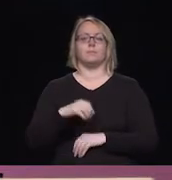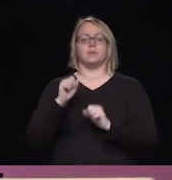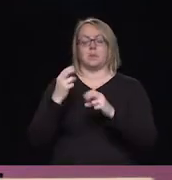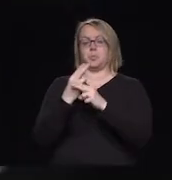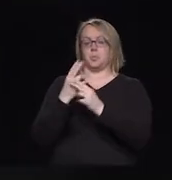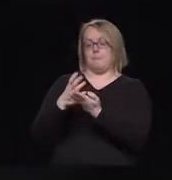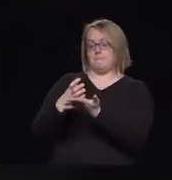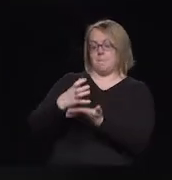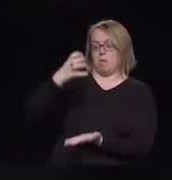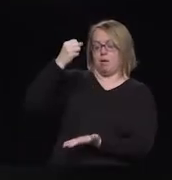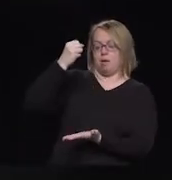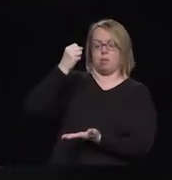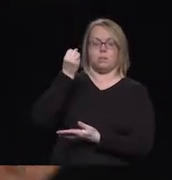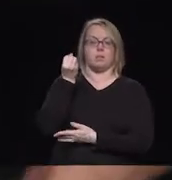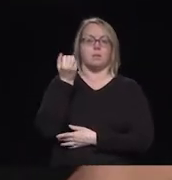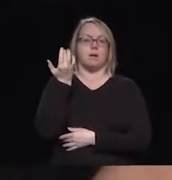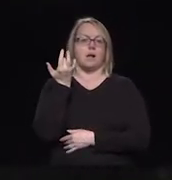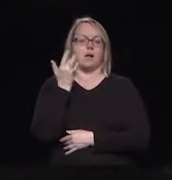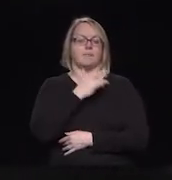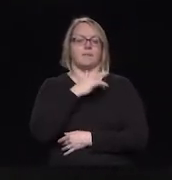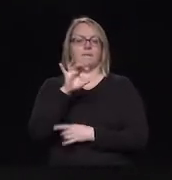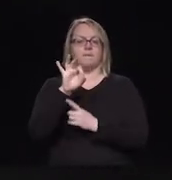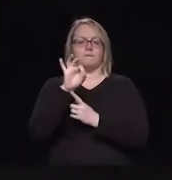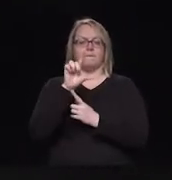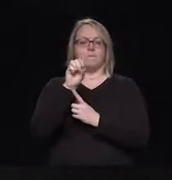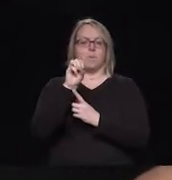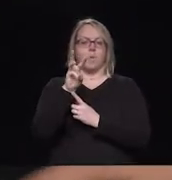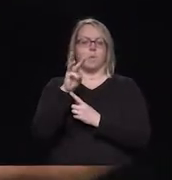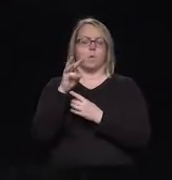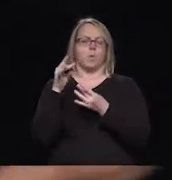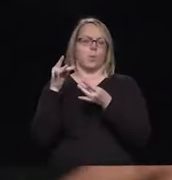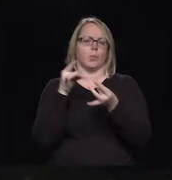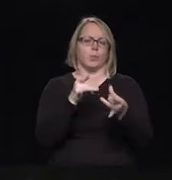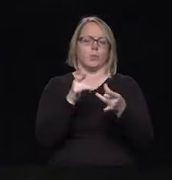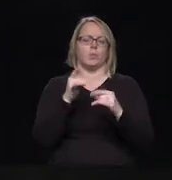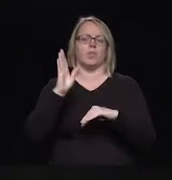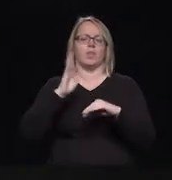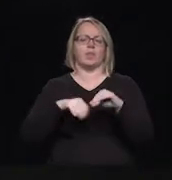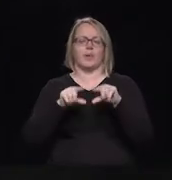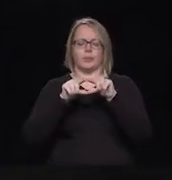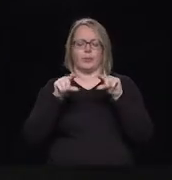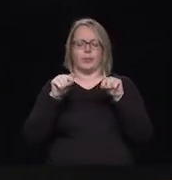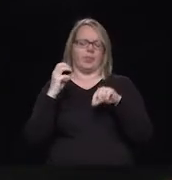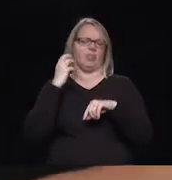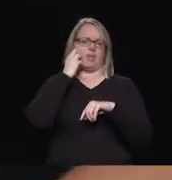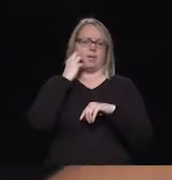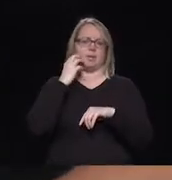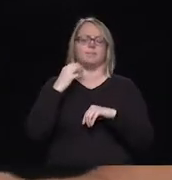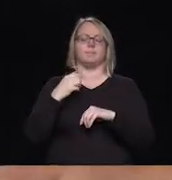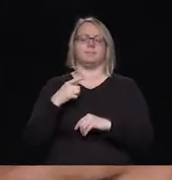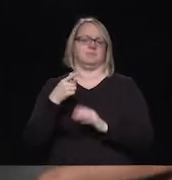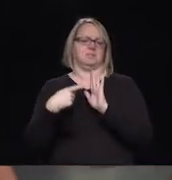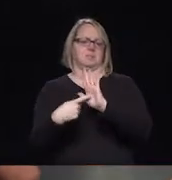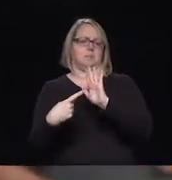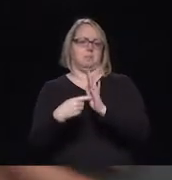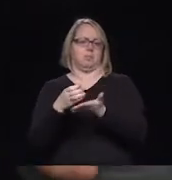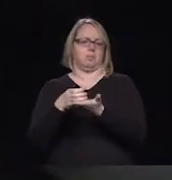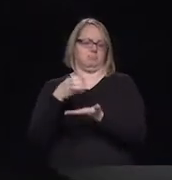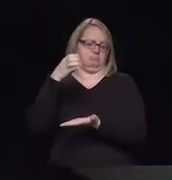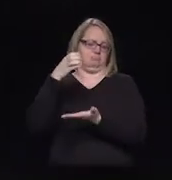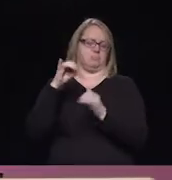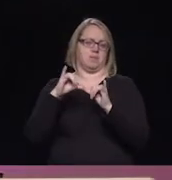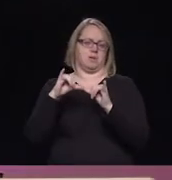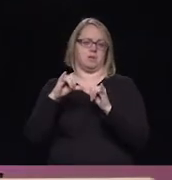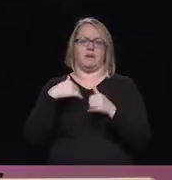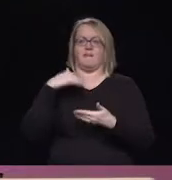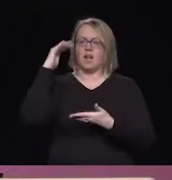You can get one in this size and they're